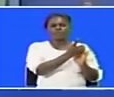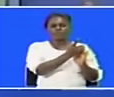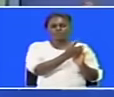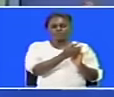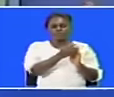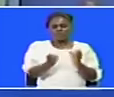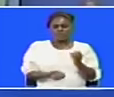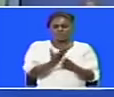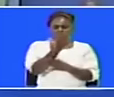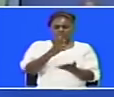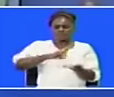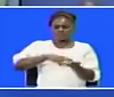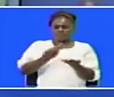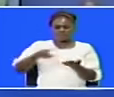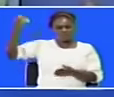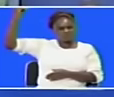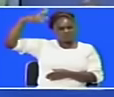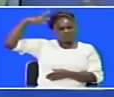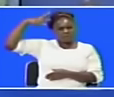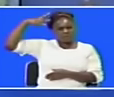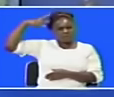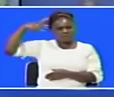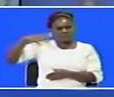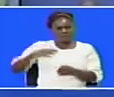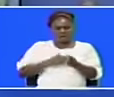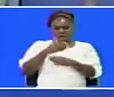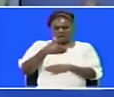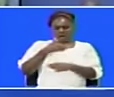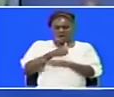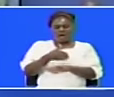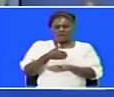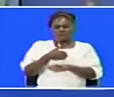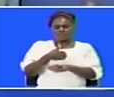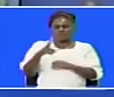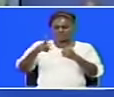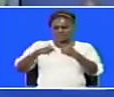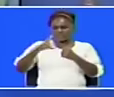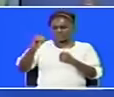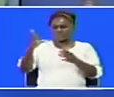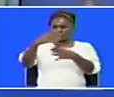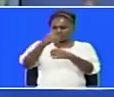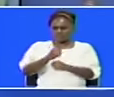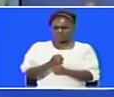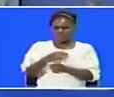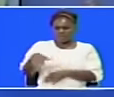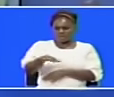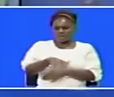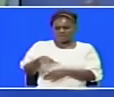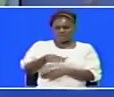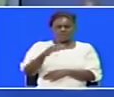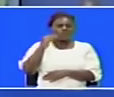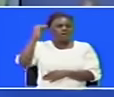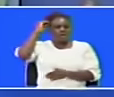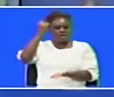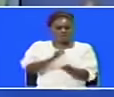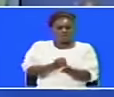energy resources. There are over 60 major global companies with their regional or continental